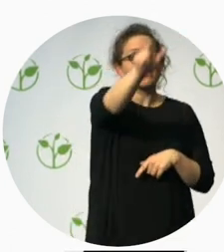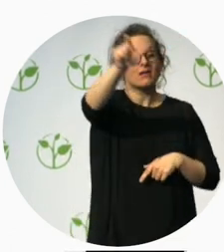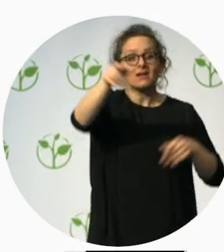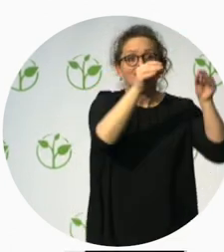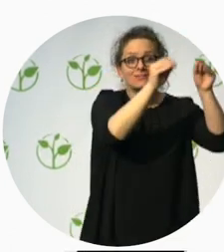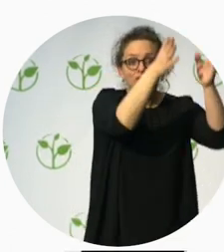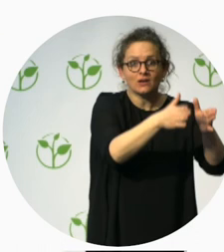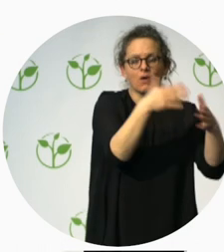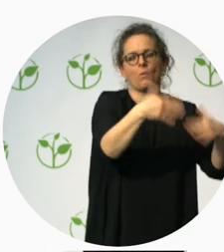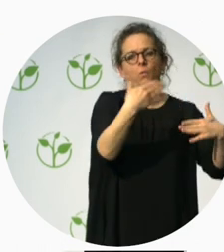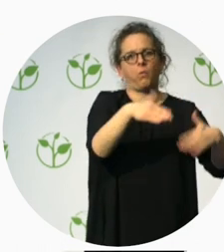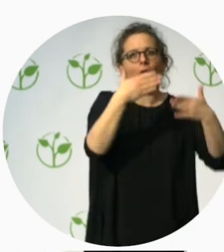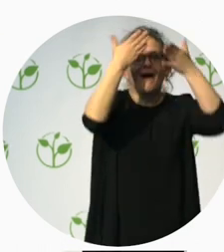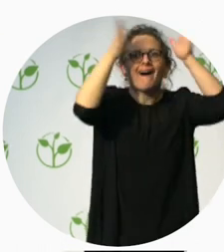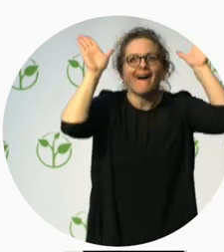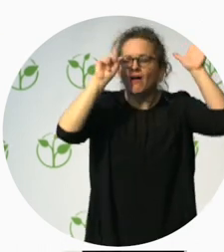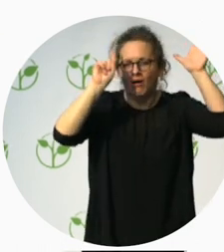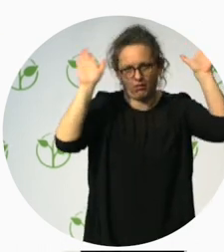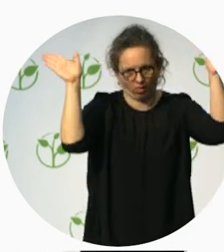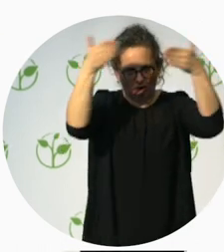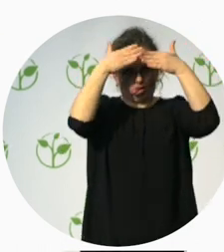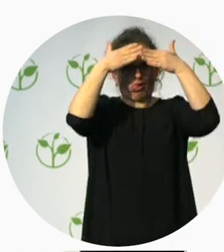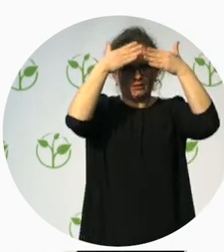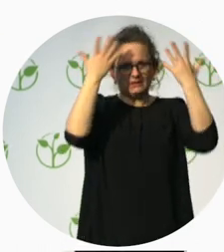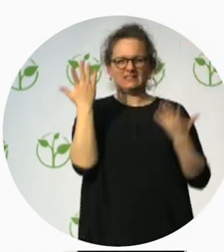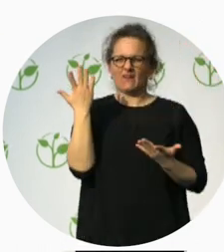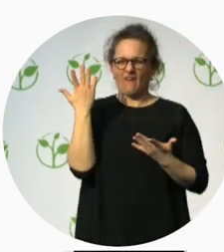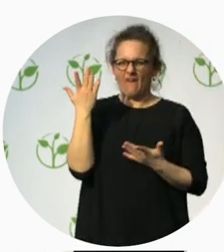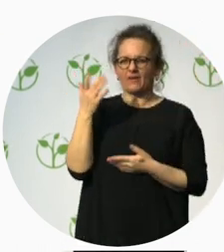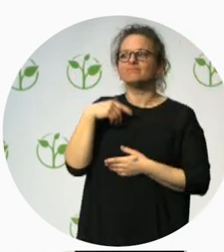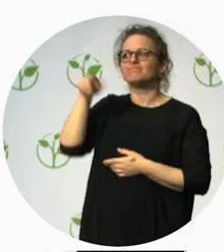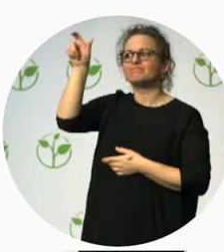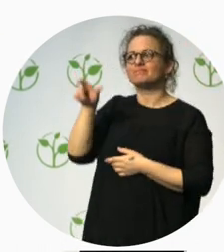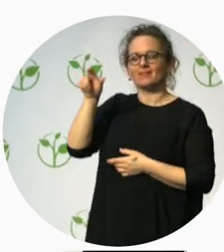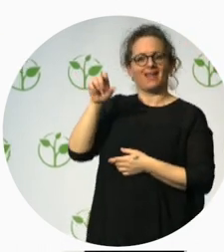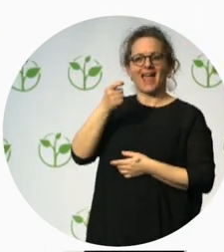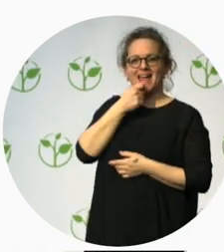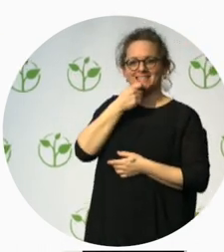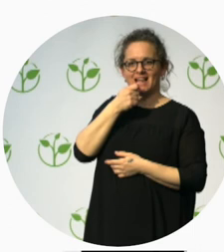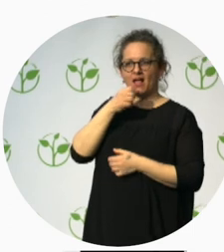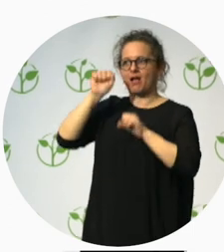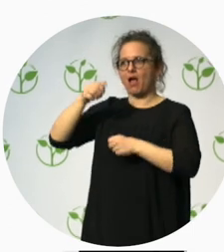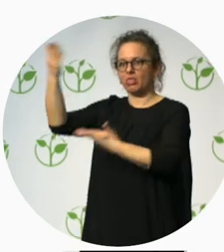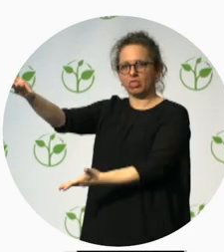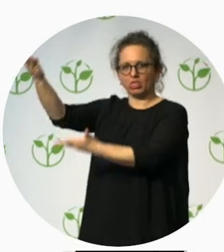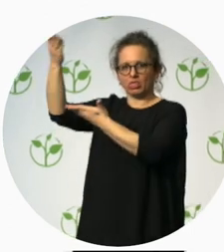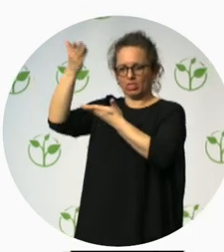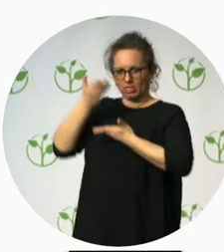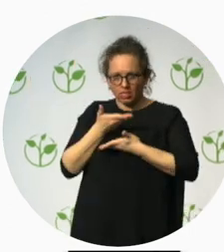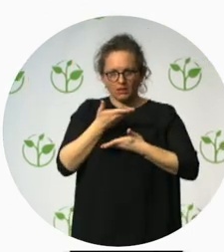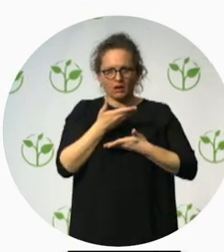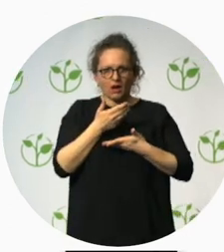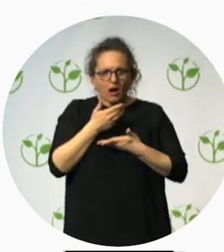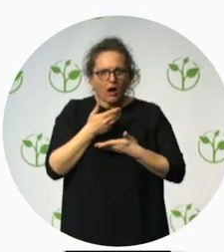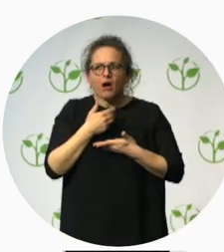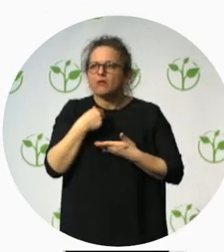best practices and expand the imagination of what's possible. By allowing us to connect, we're doing